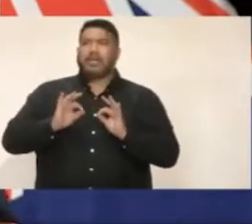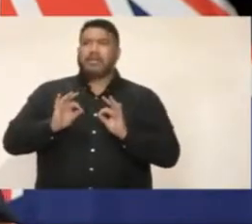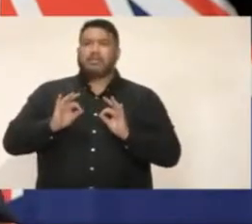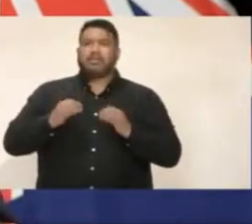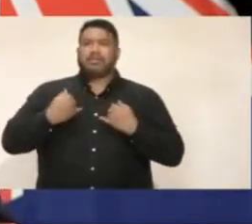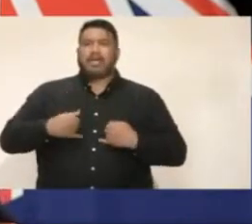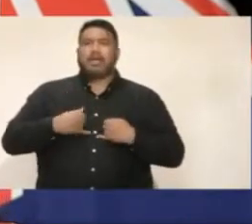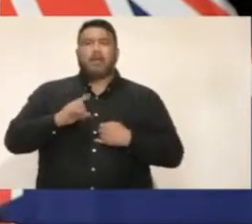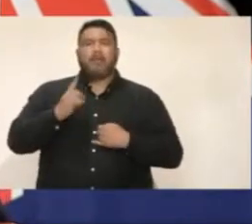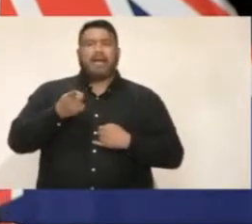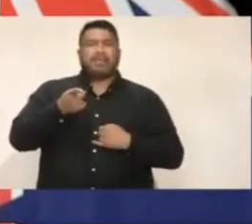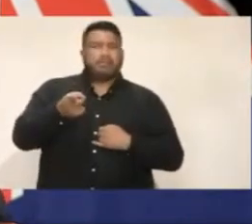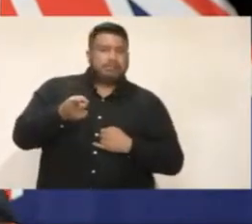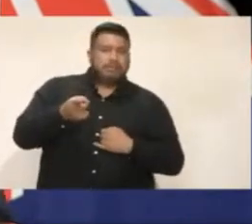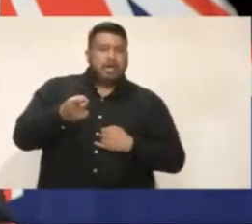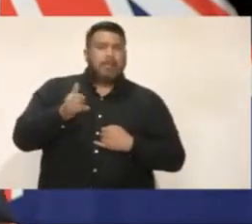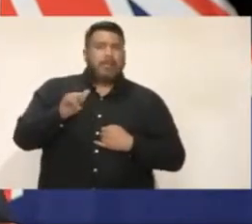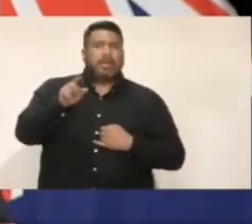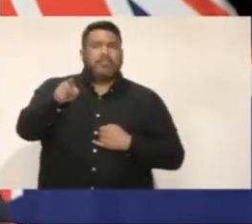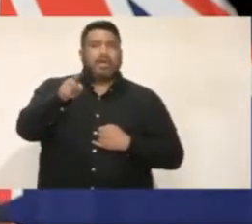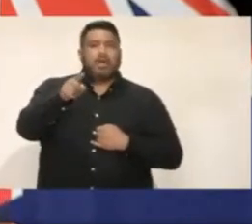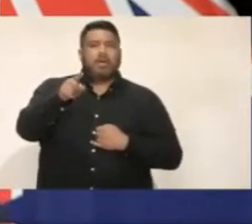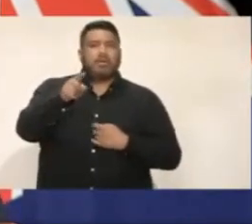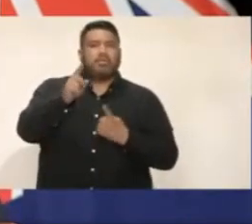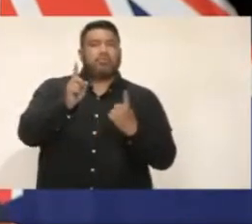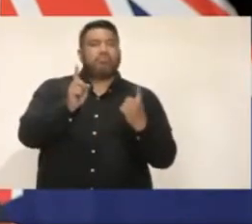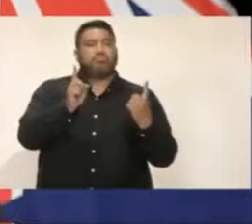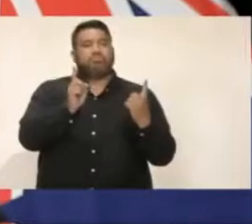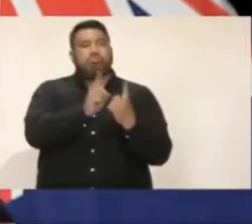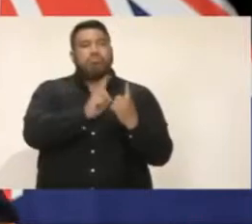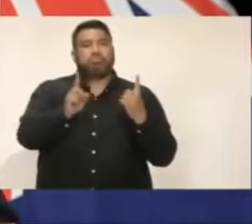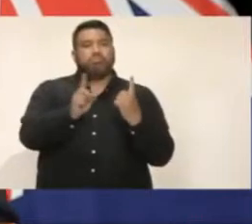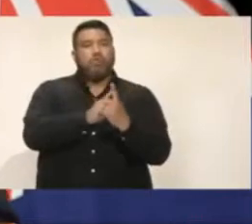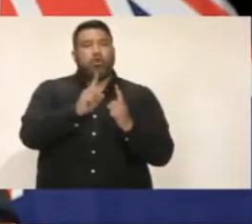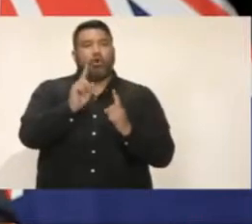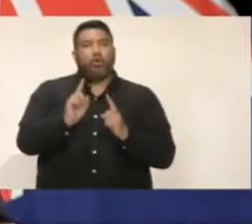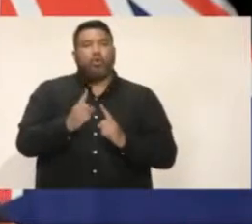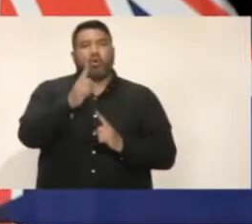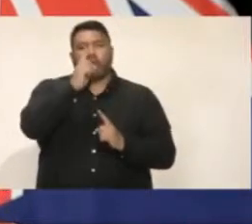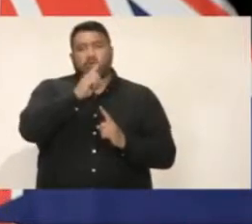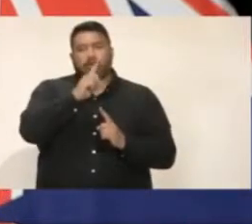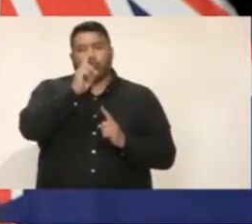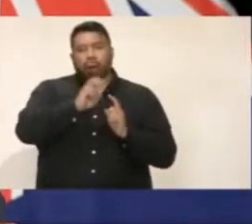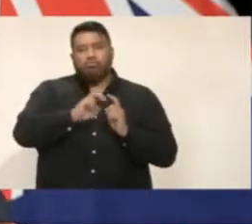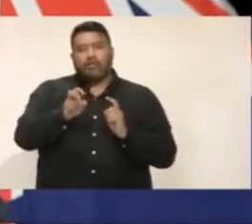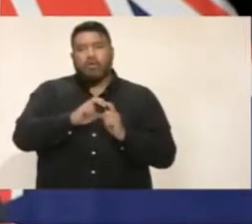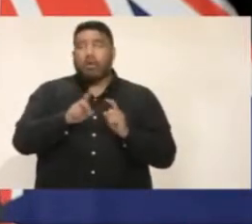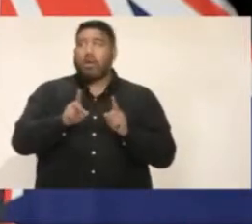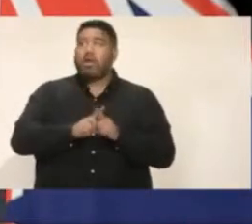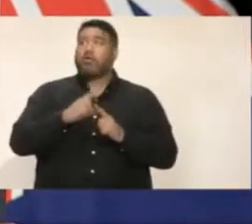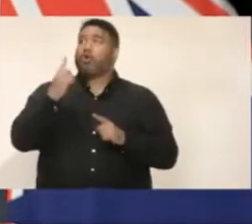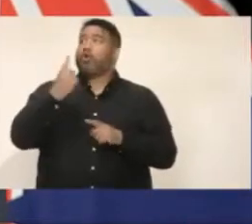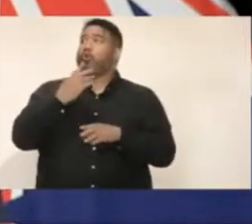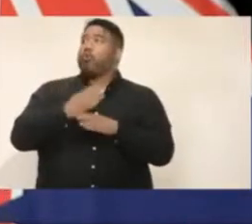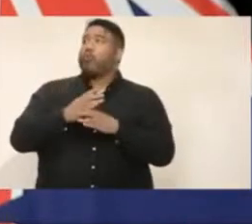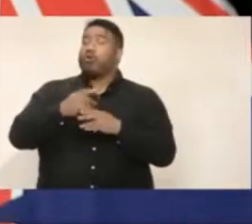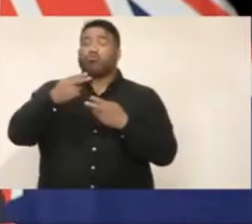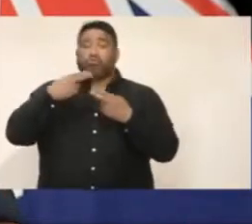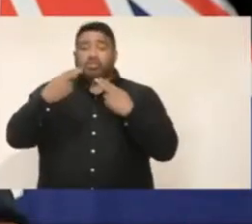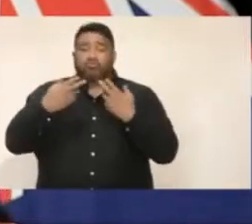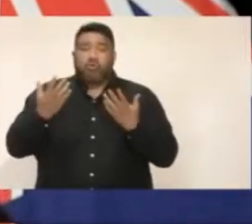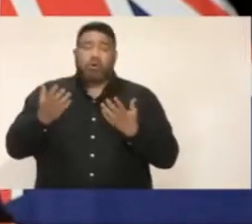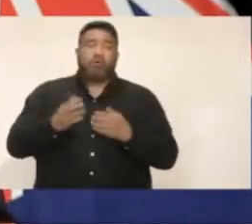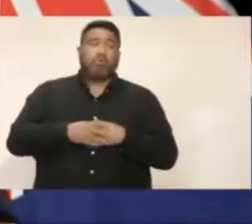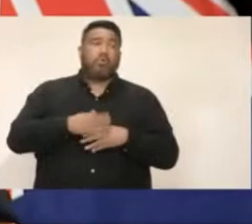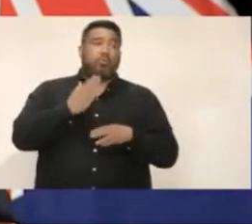who may have been in contact with Aucklanders travelling outside of the region, for example, those in the hospitality industry, in the travel industry, and the